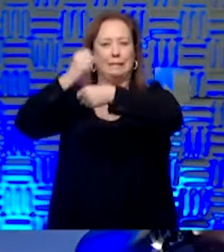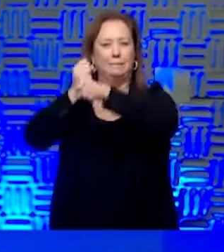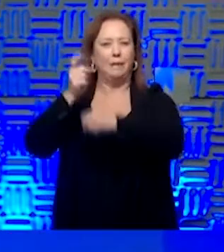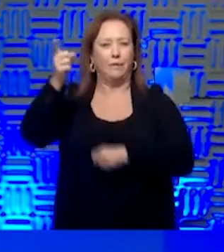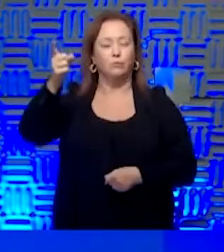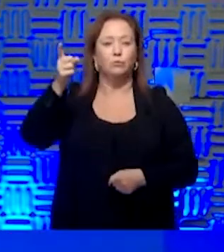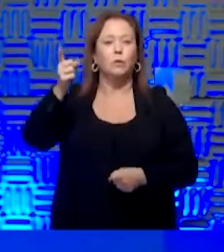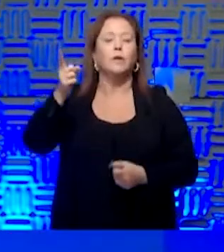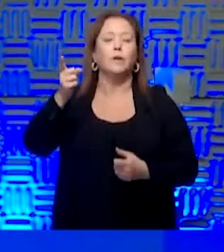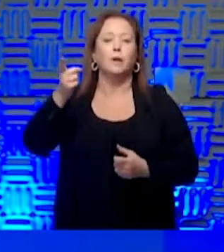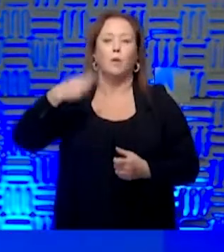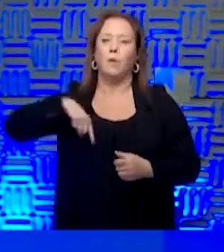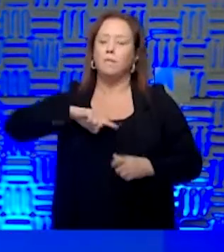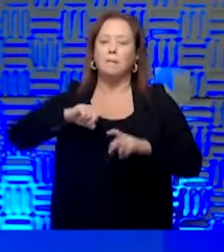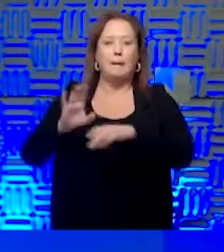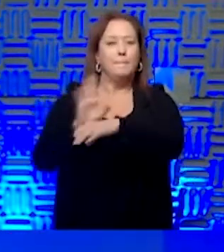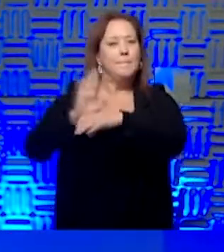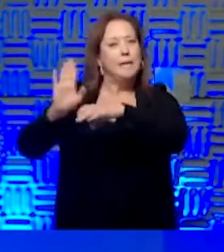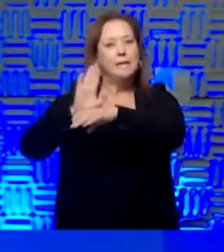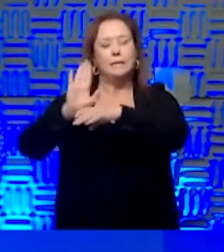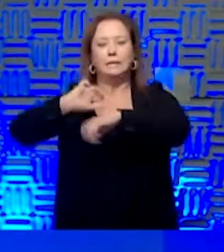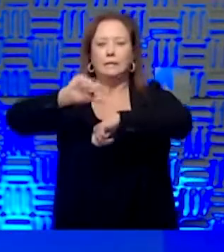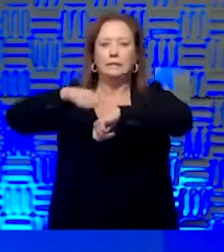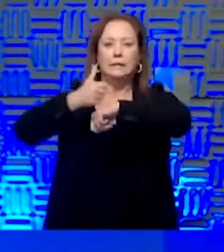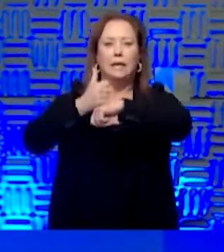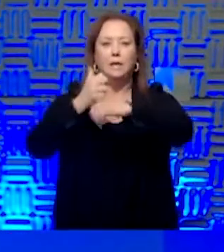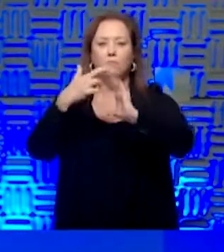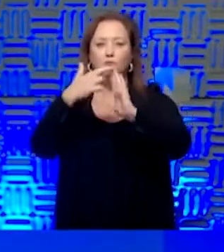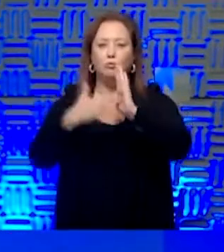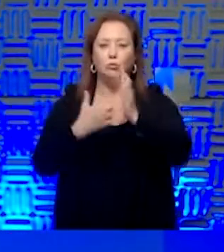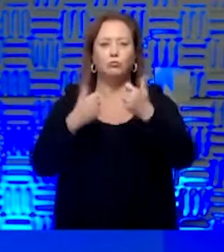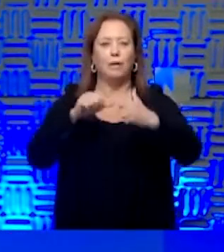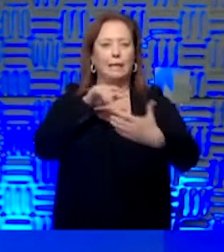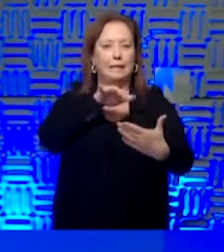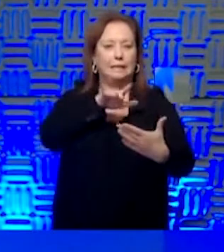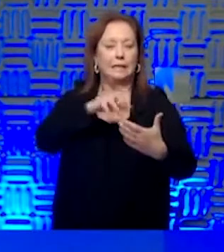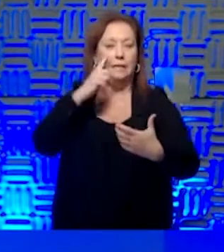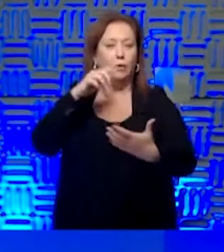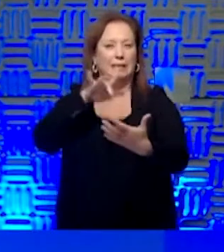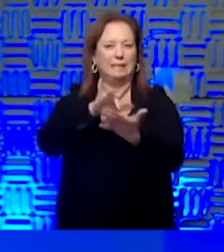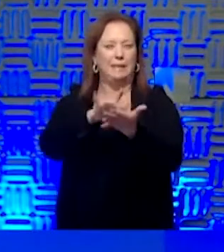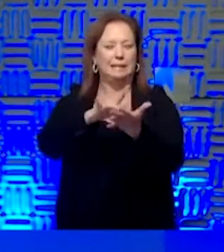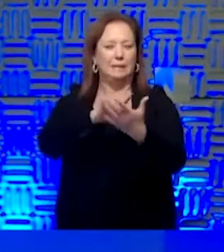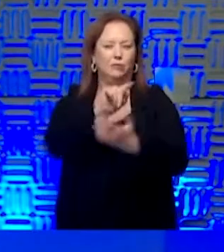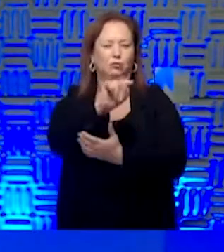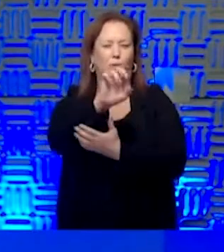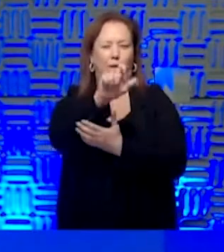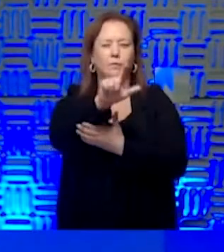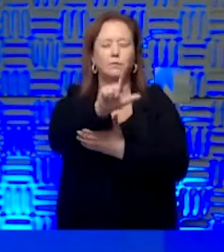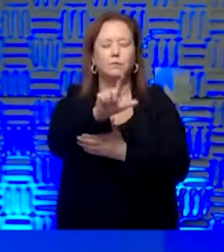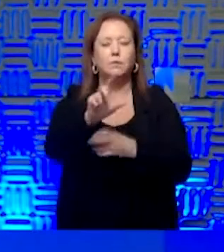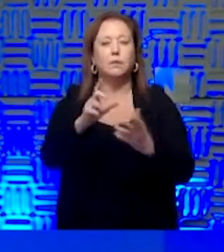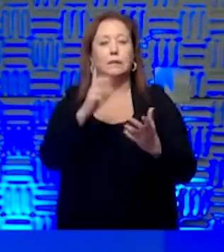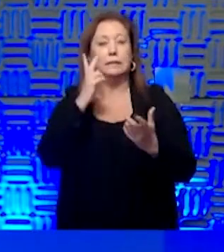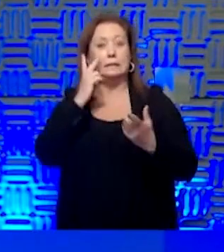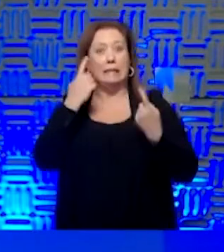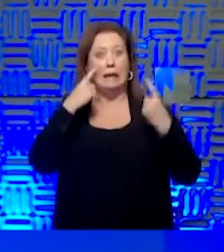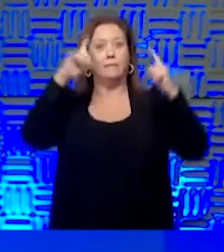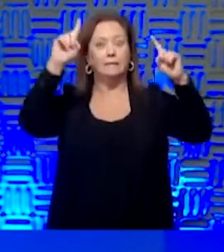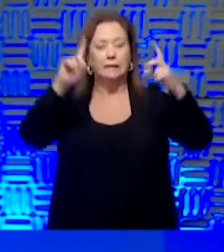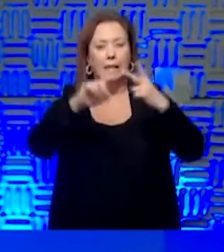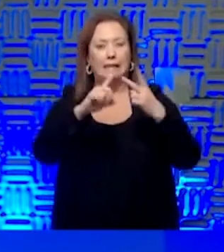day one we have been busy creating criteria, trying to get in trials for these medications just to see the efficacy and the